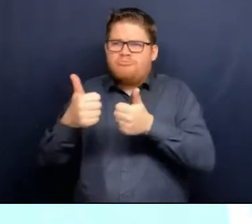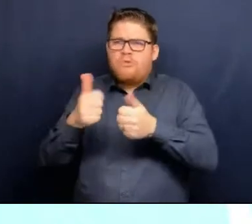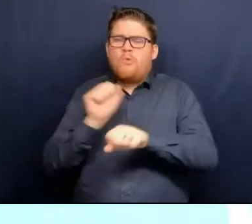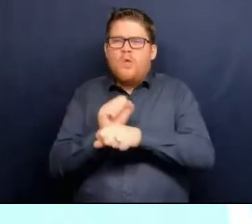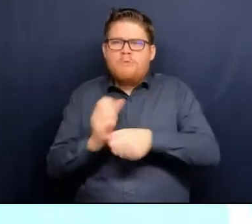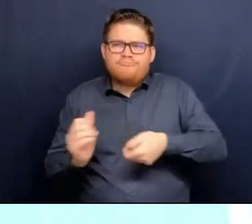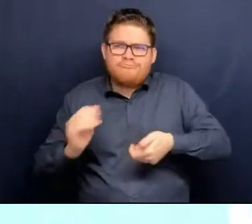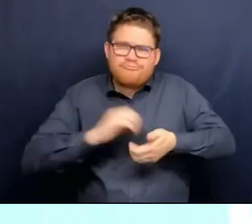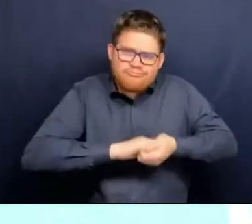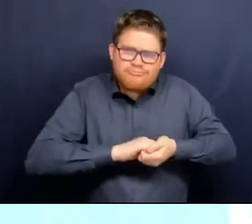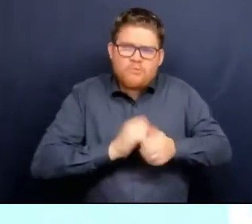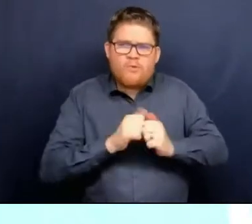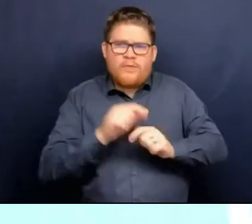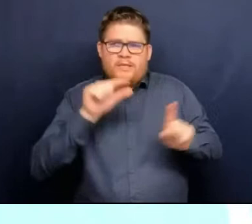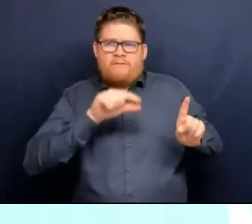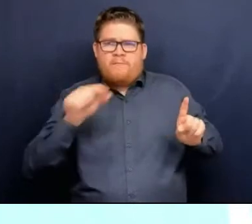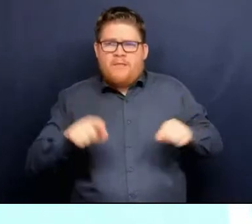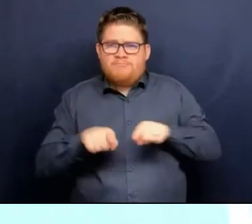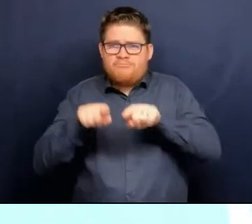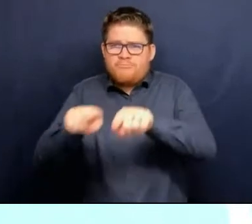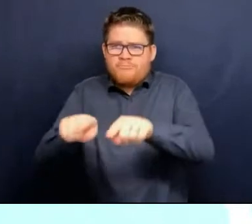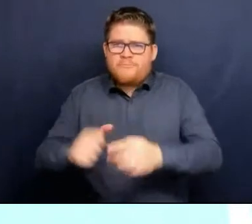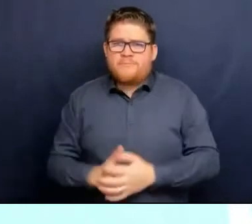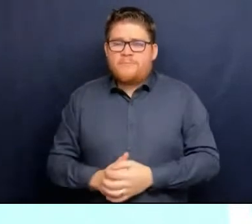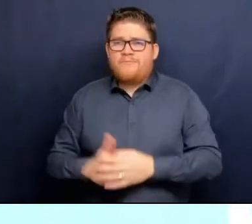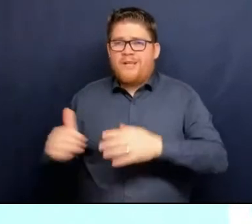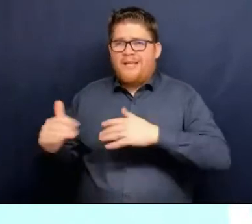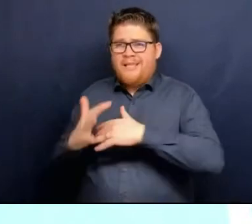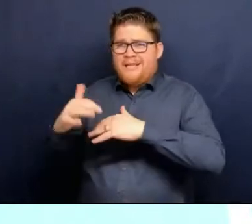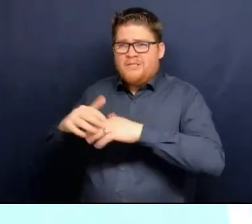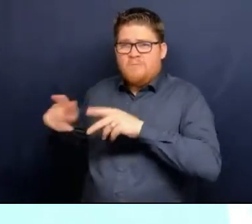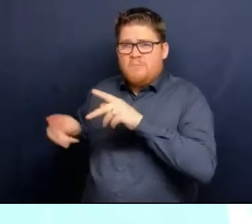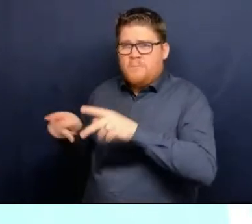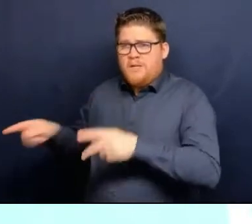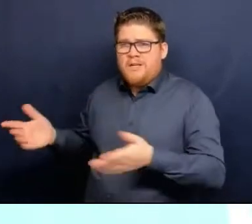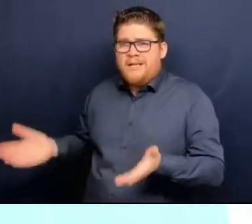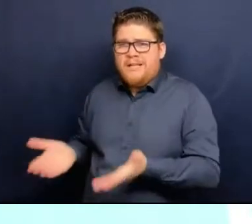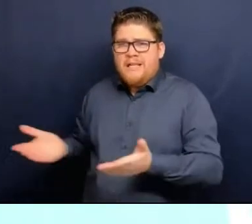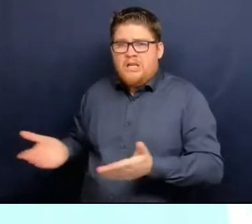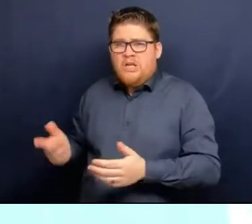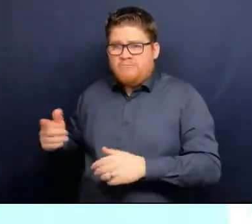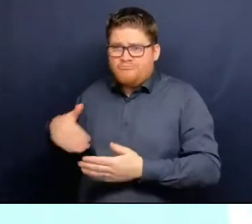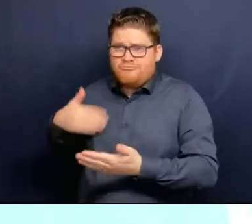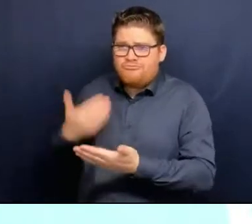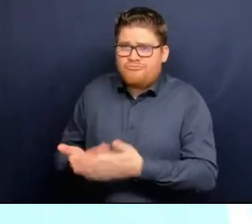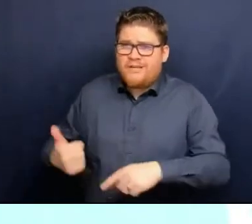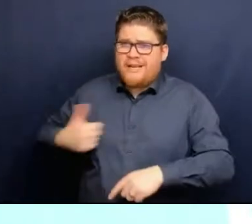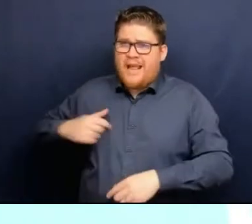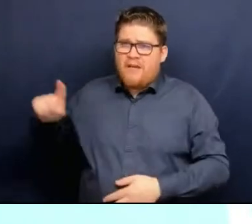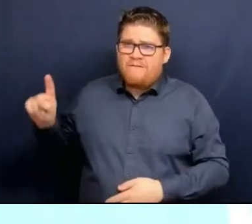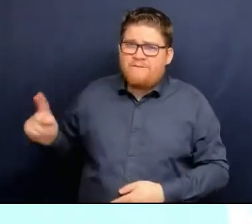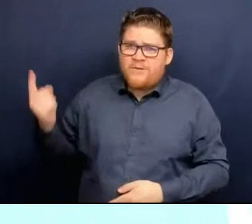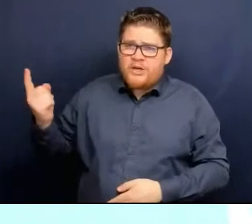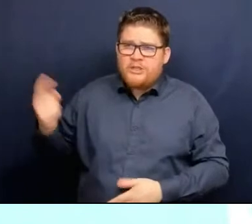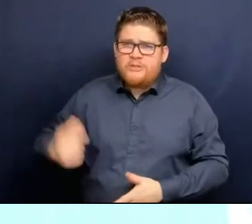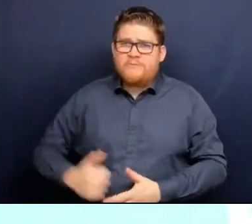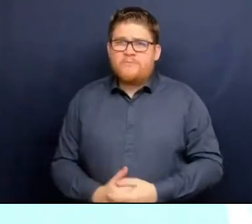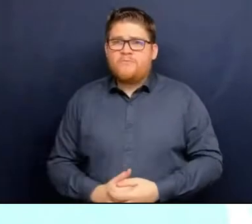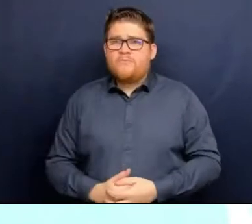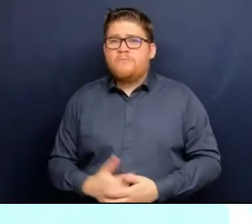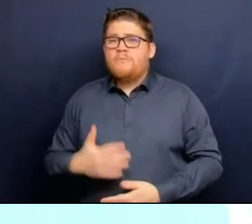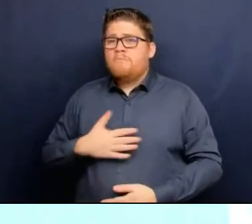that Indigenous people, we were here first. My grandmother spoke to me, born in the 1880s, spoke to